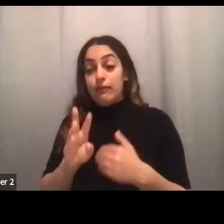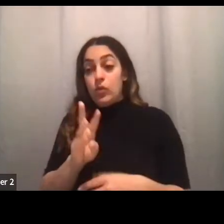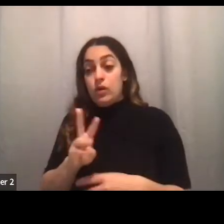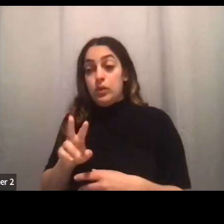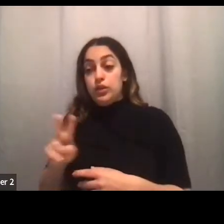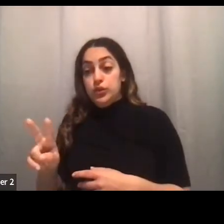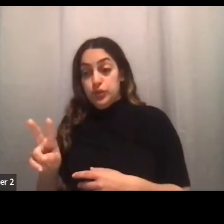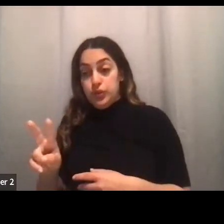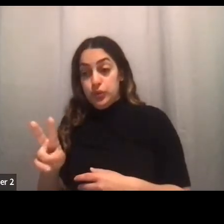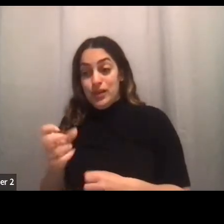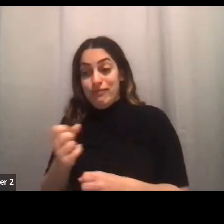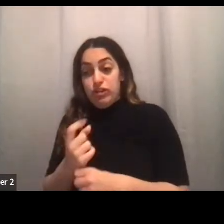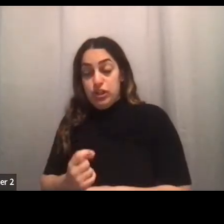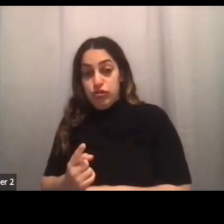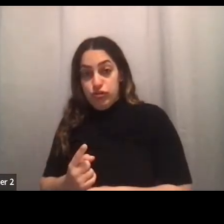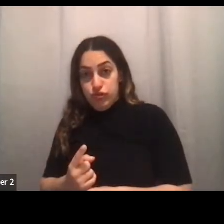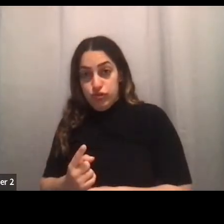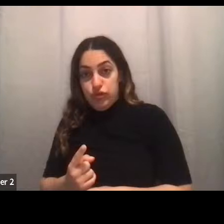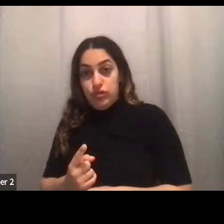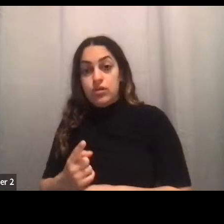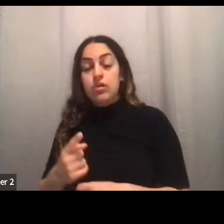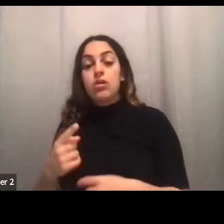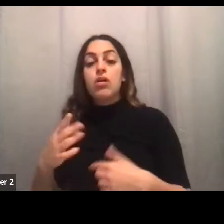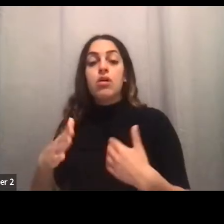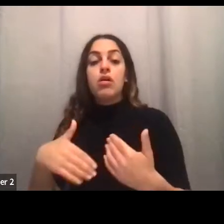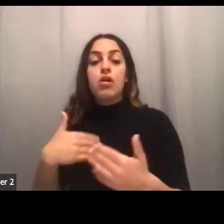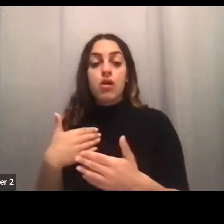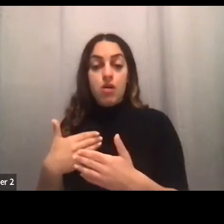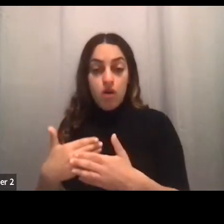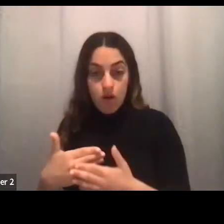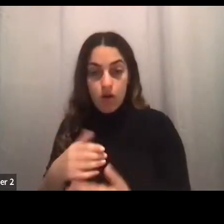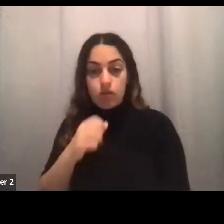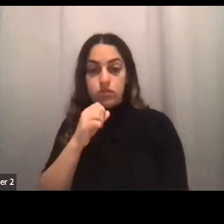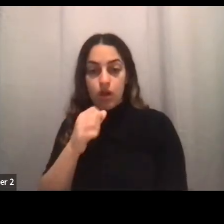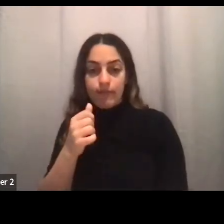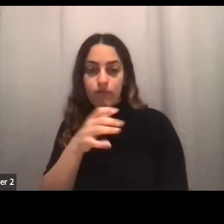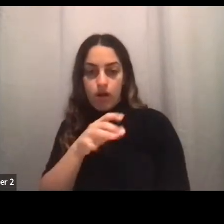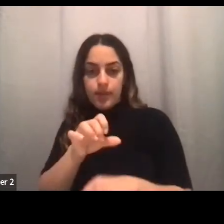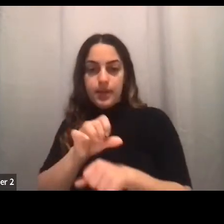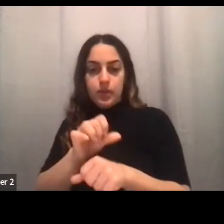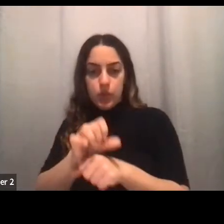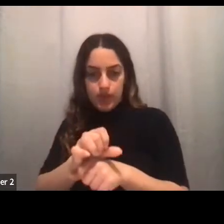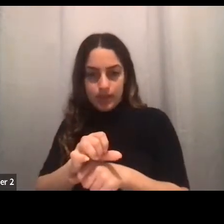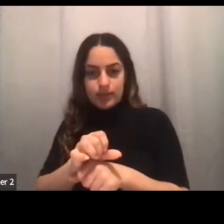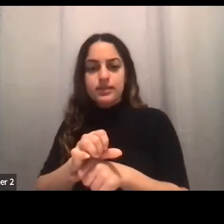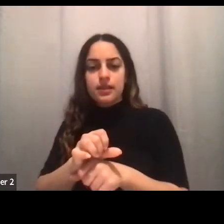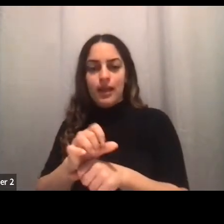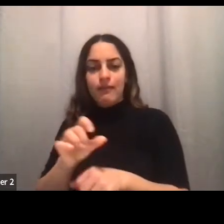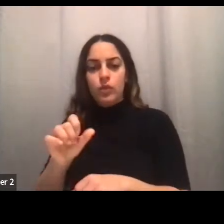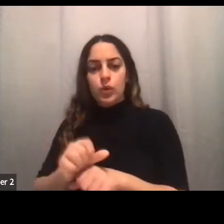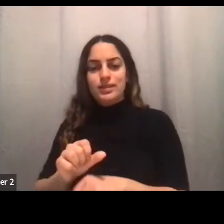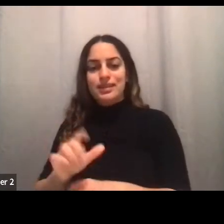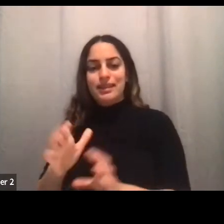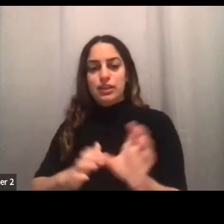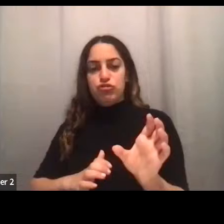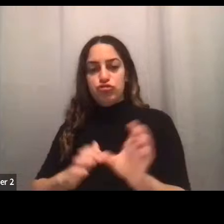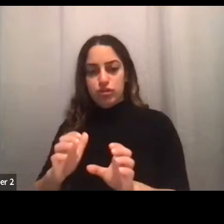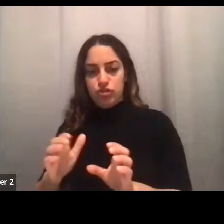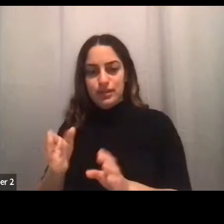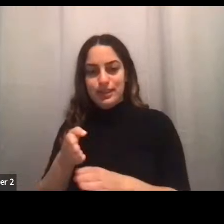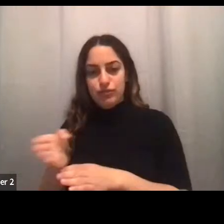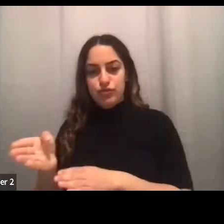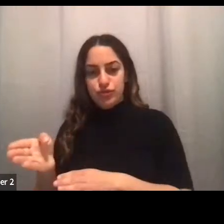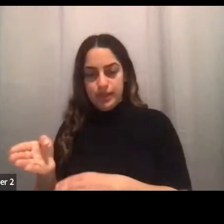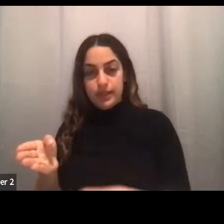six percent of all non-farm employees in the us have worked in the construction industry in march of 2022 seven and a half